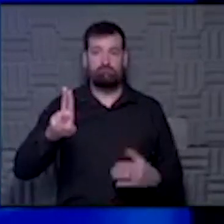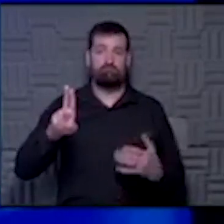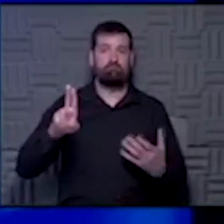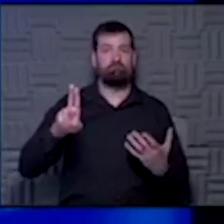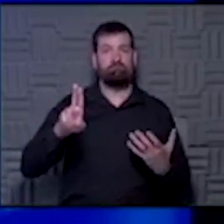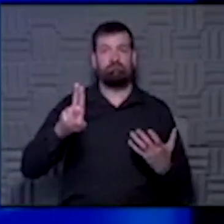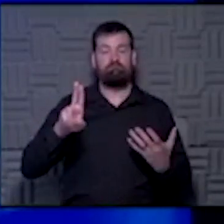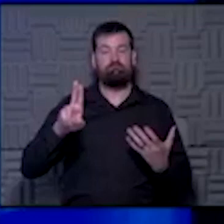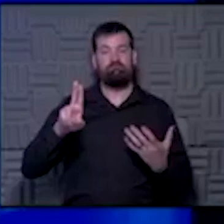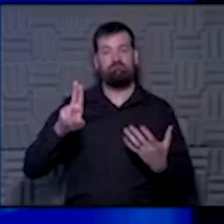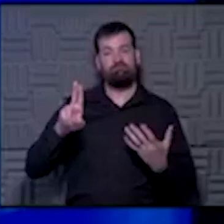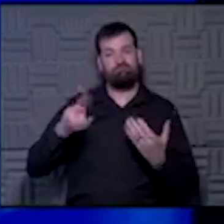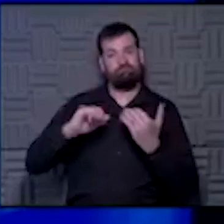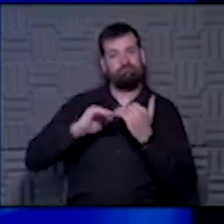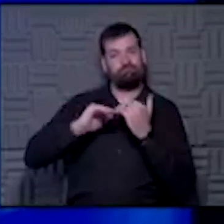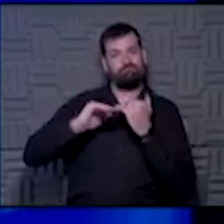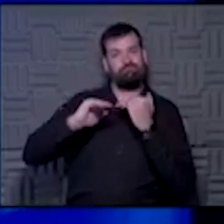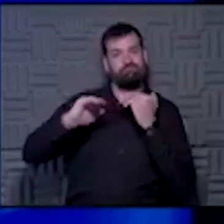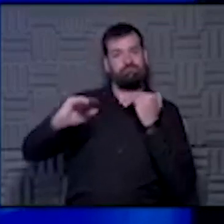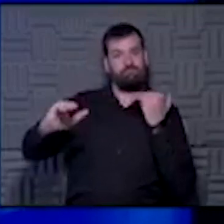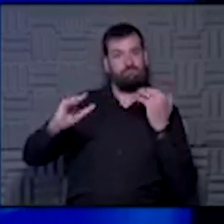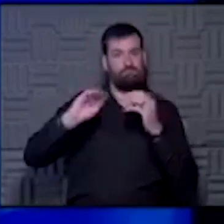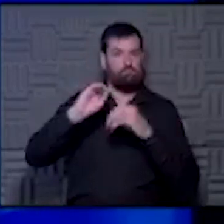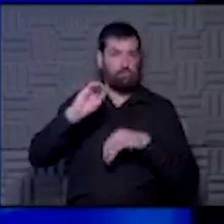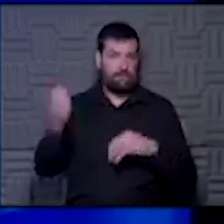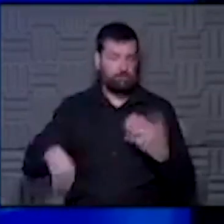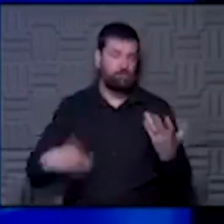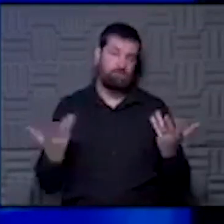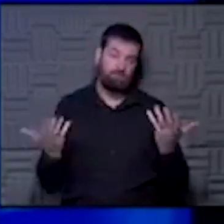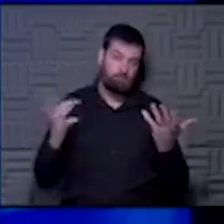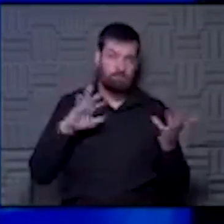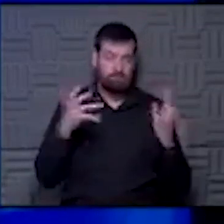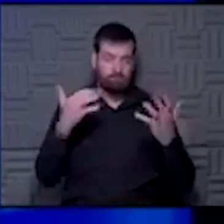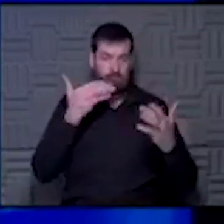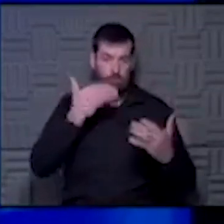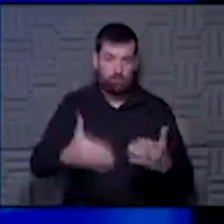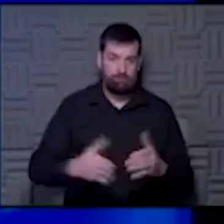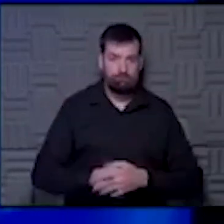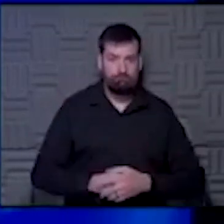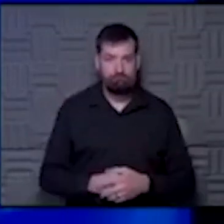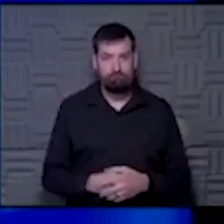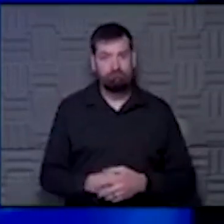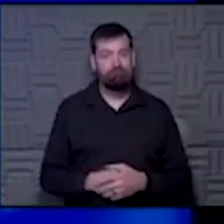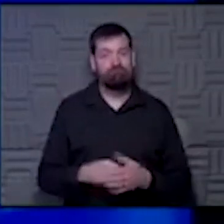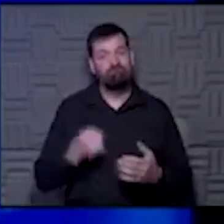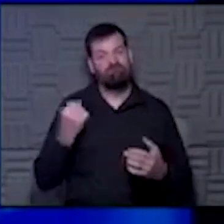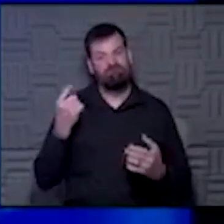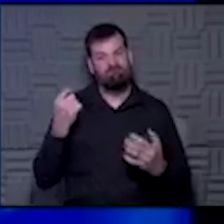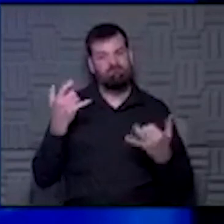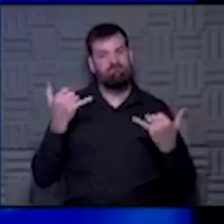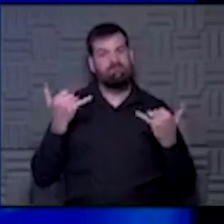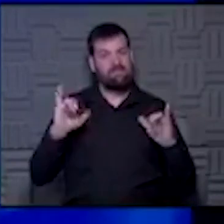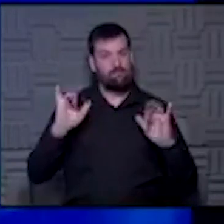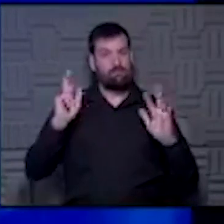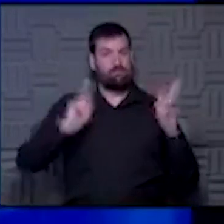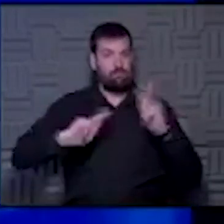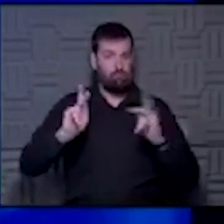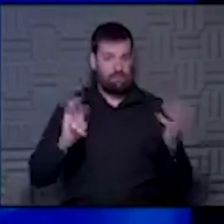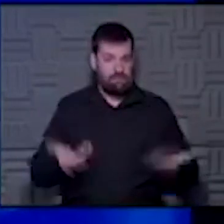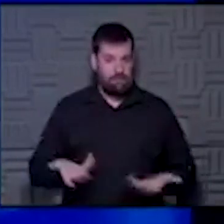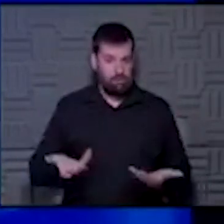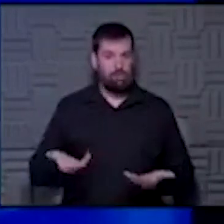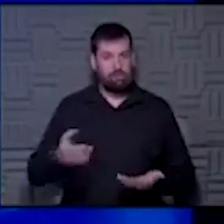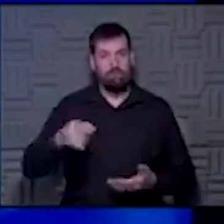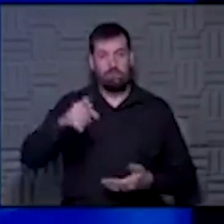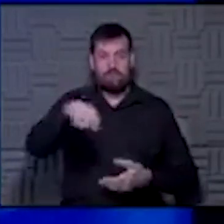of complement has stayed stable over the past few weeks, which is fairly good. Nonetheless, there are definitely people in the hospital needing